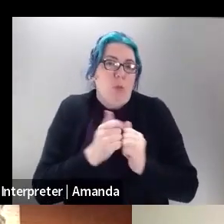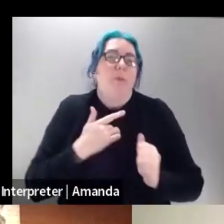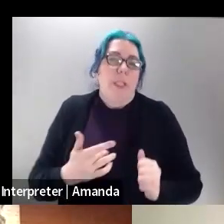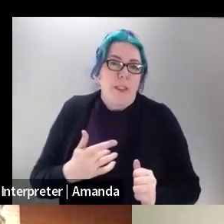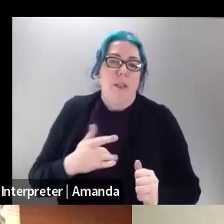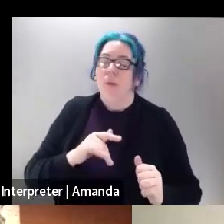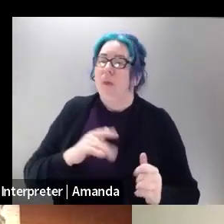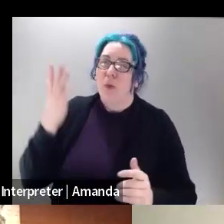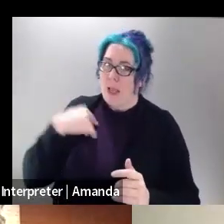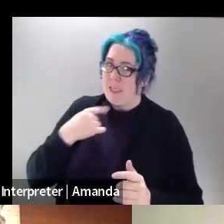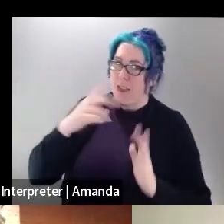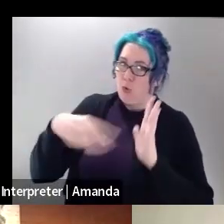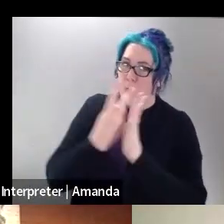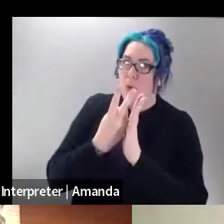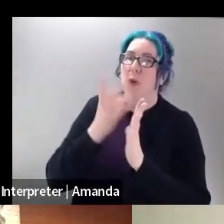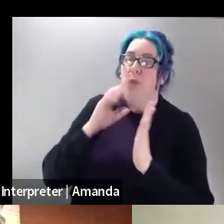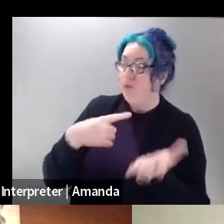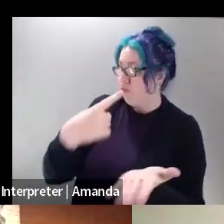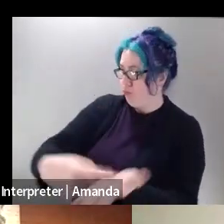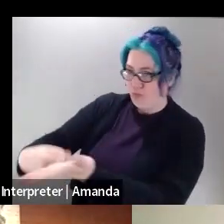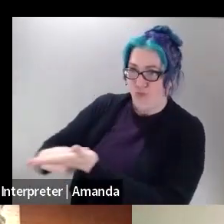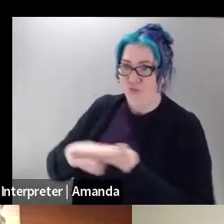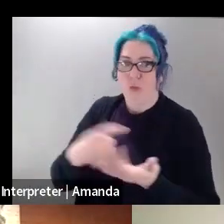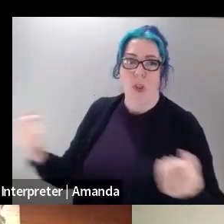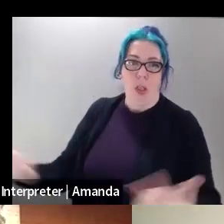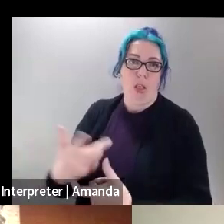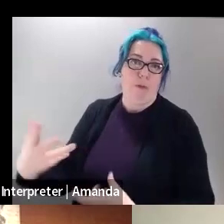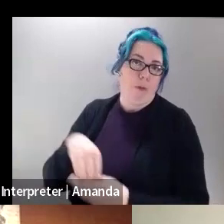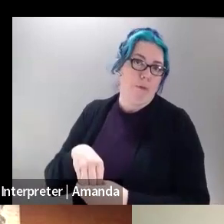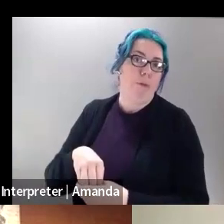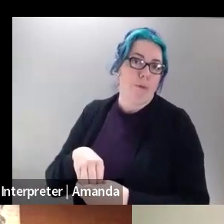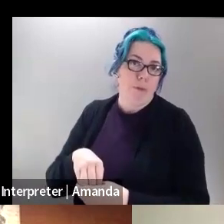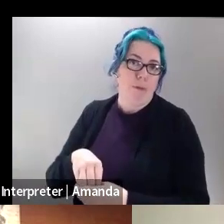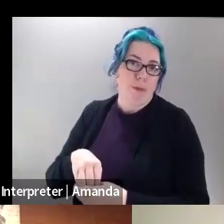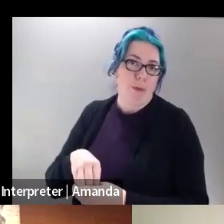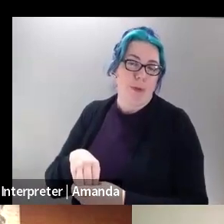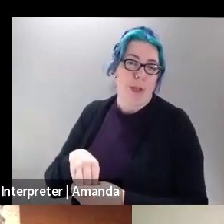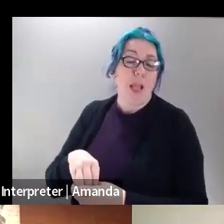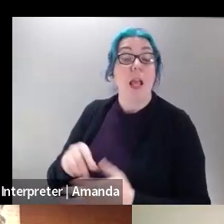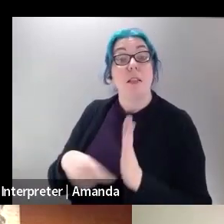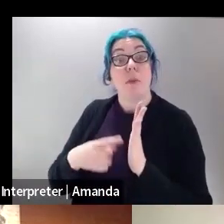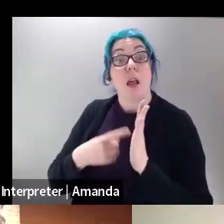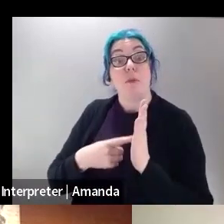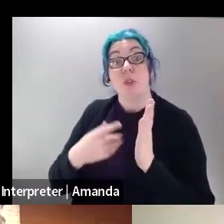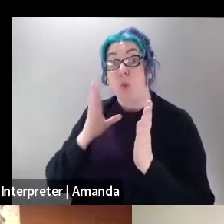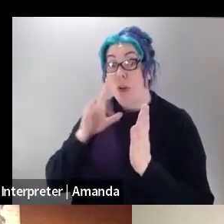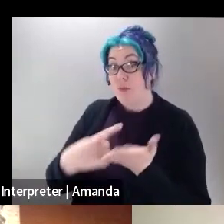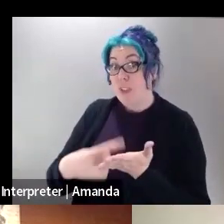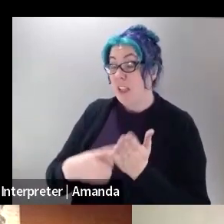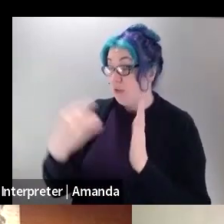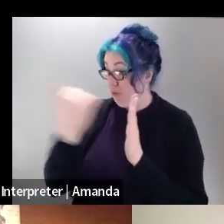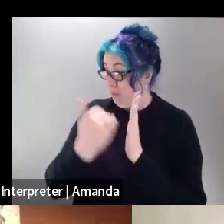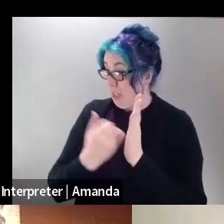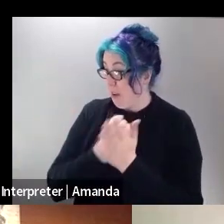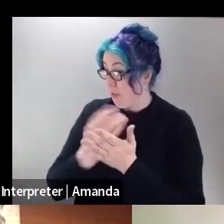it together and we might decide whether it's important that they're all action word kind of community statements or whether everything